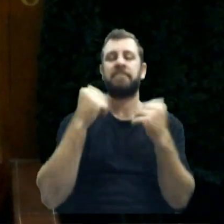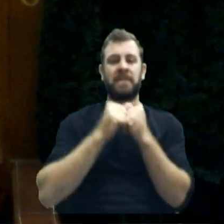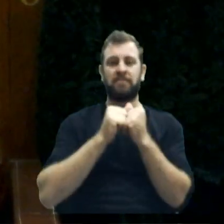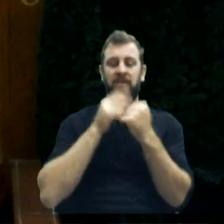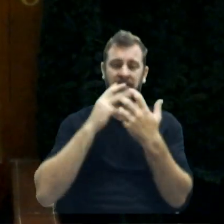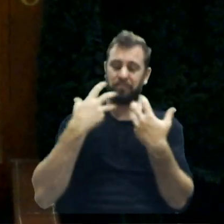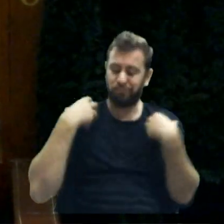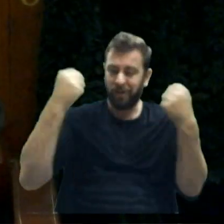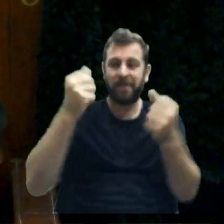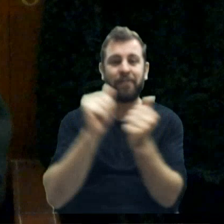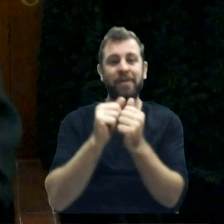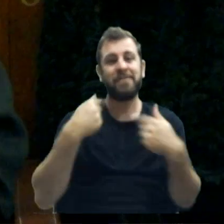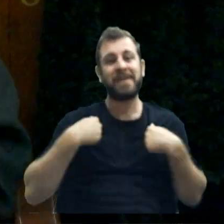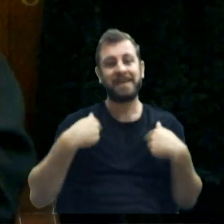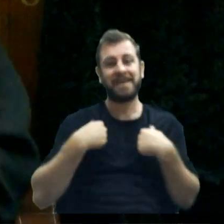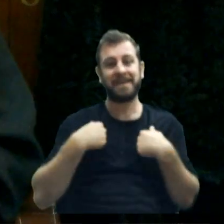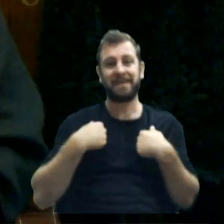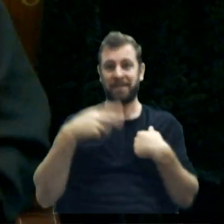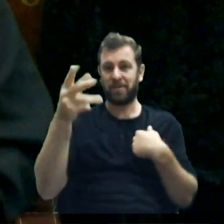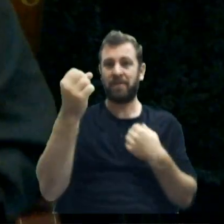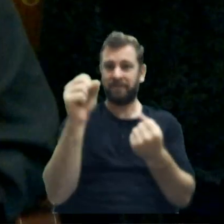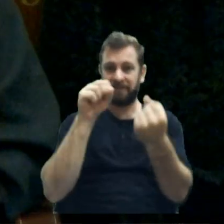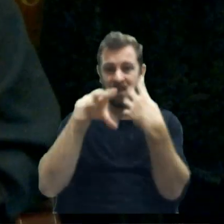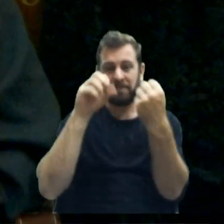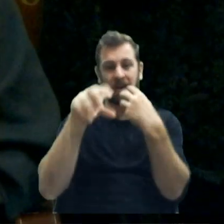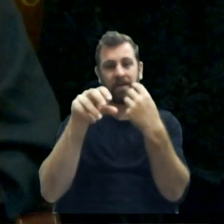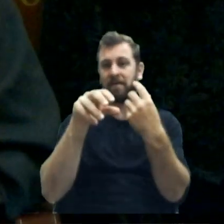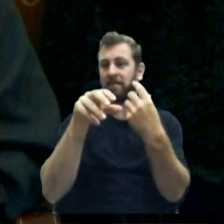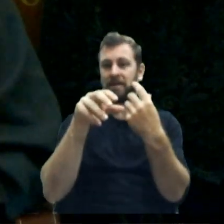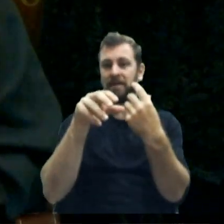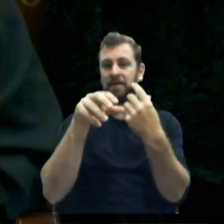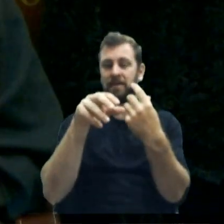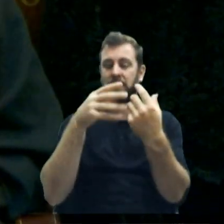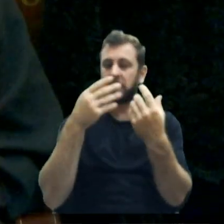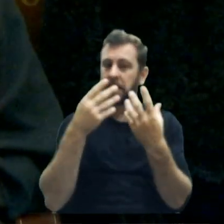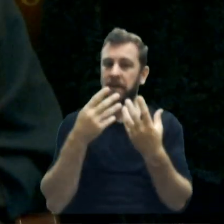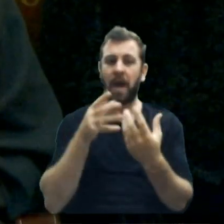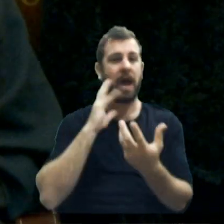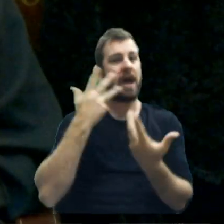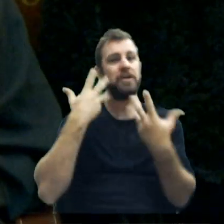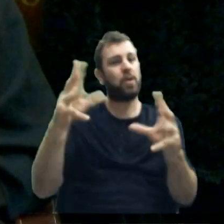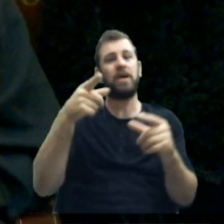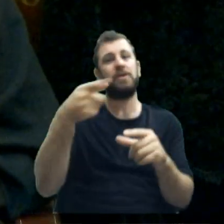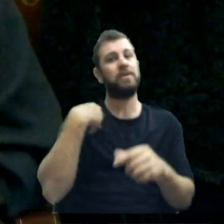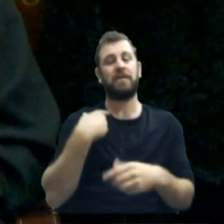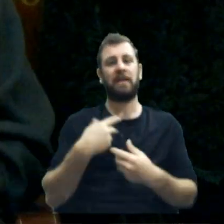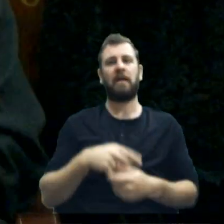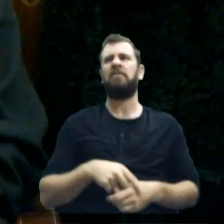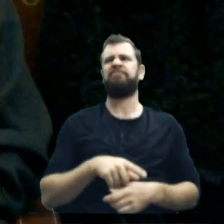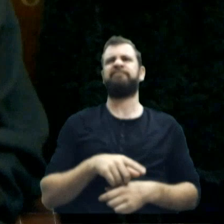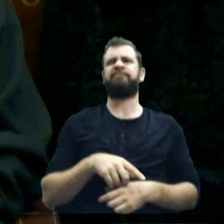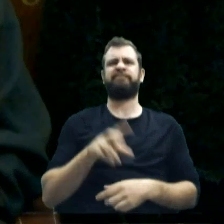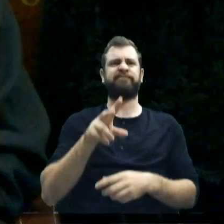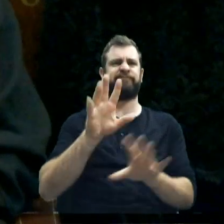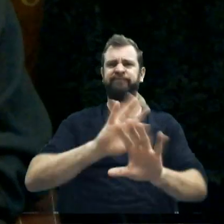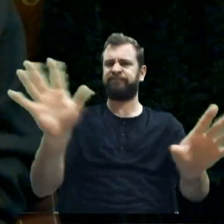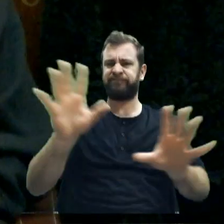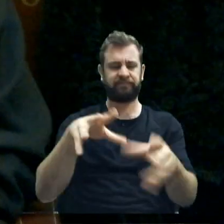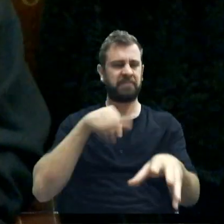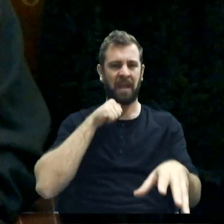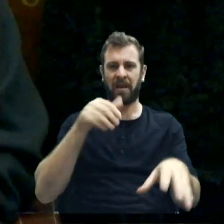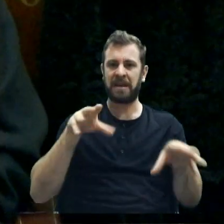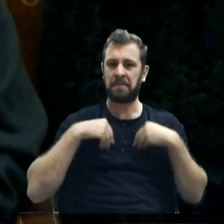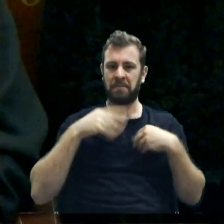courageous with me and giving me your feedback, and I don't want you to lose me tonight, but part of the problem in our